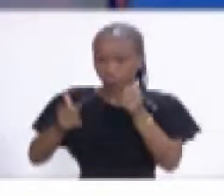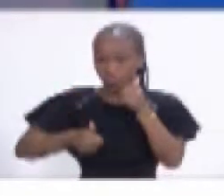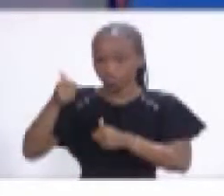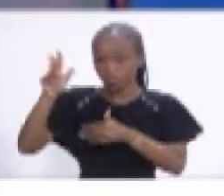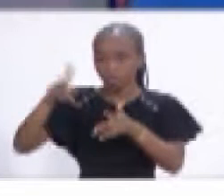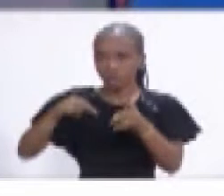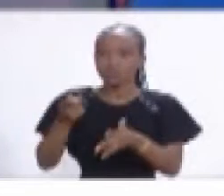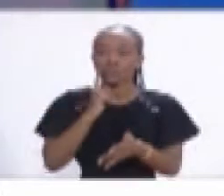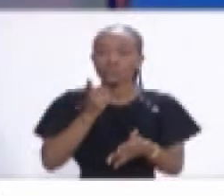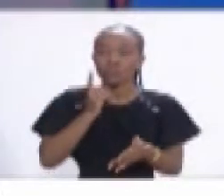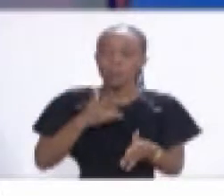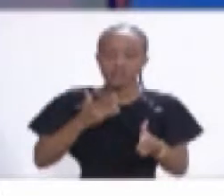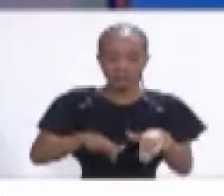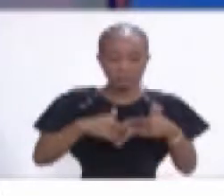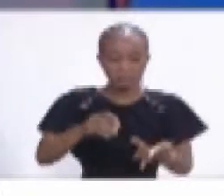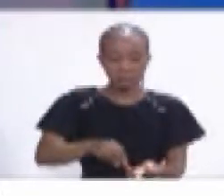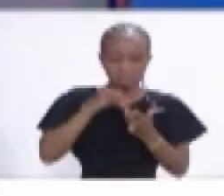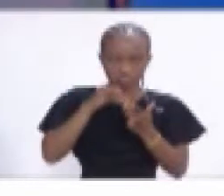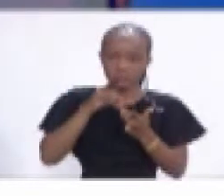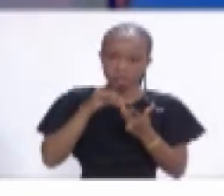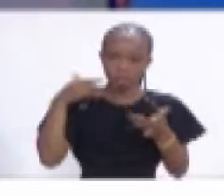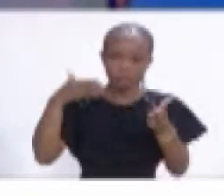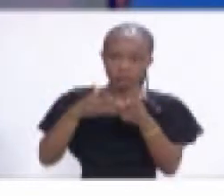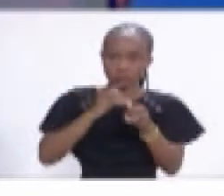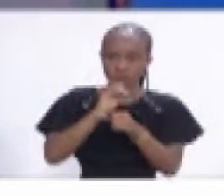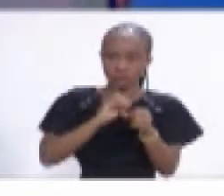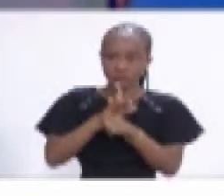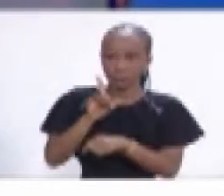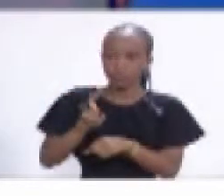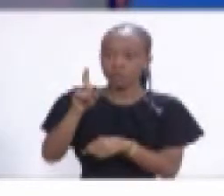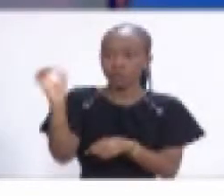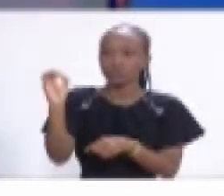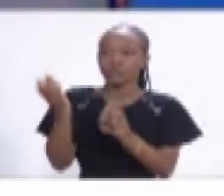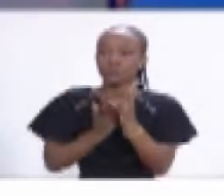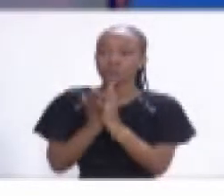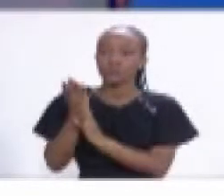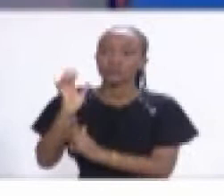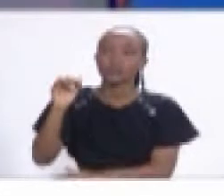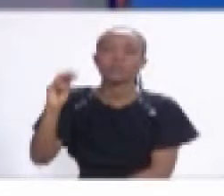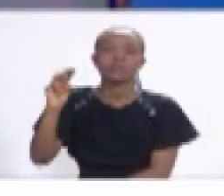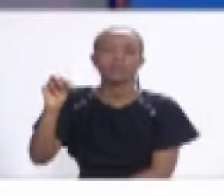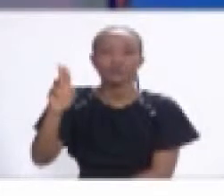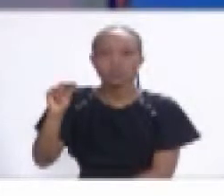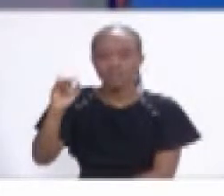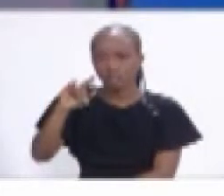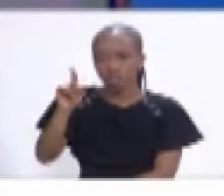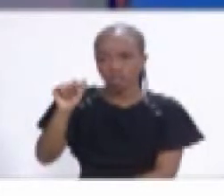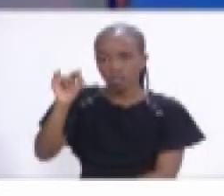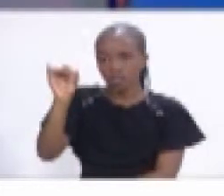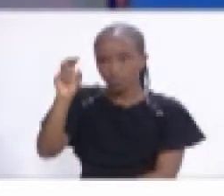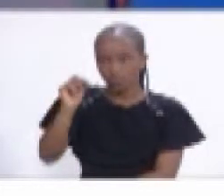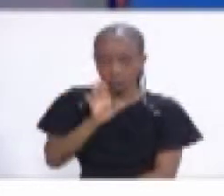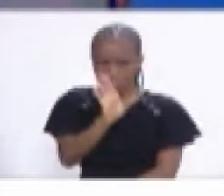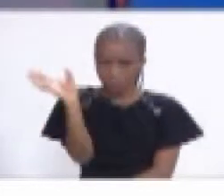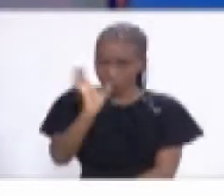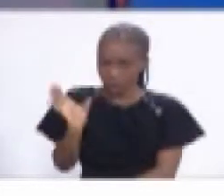read tomorrow, has not given priority to curbing the COVID-19 virus through immunization of its citizens. Now, the lobbies say